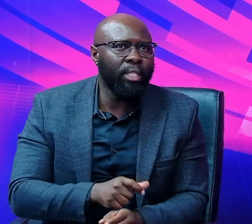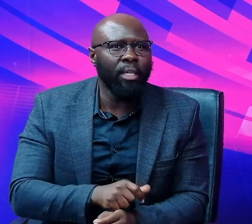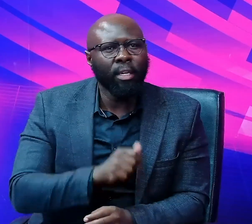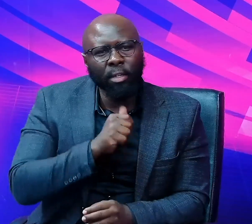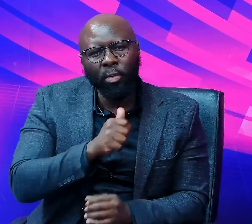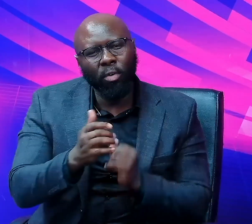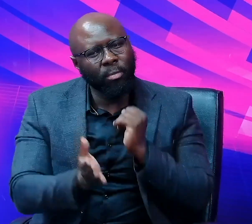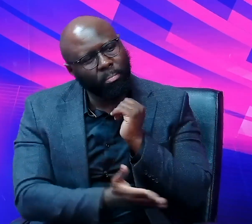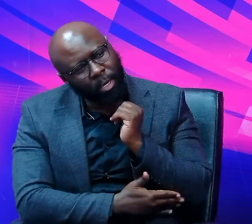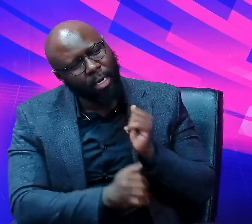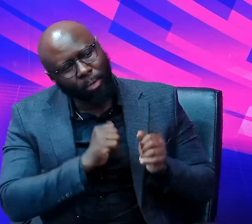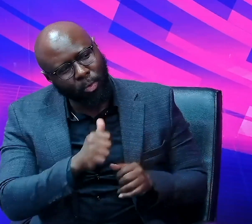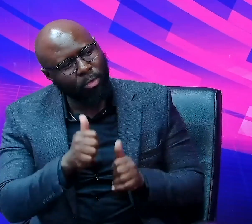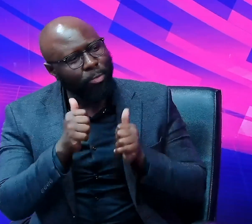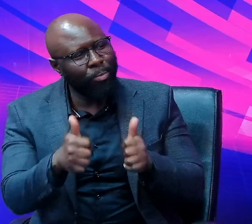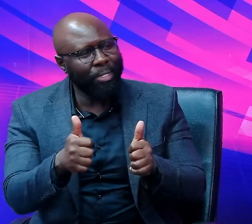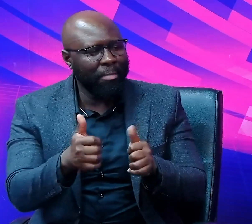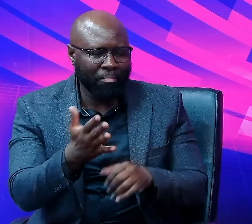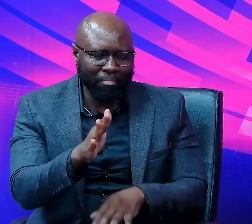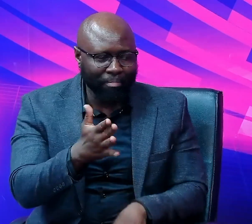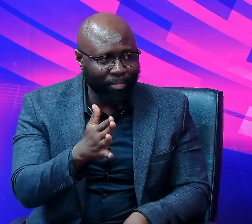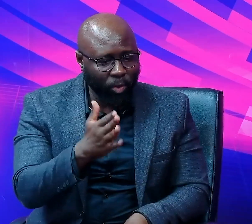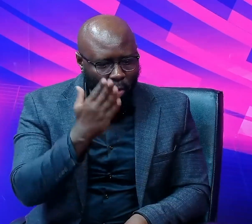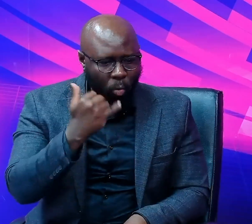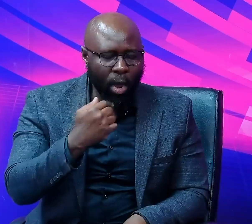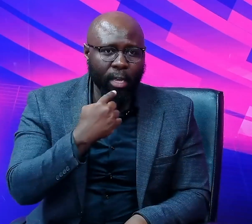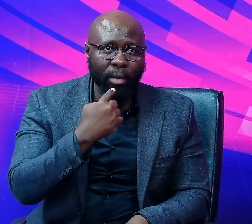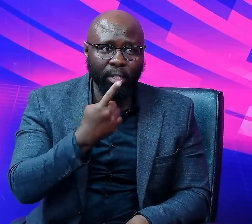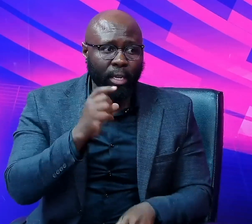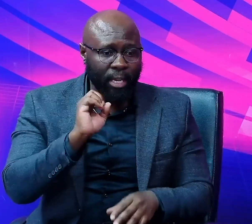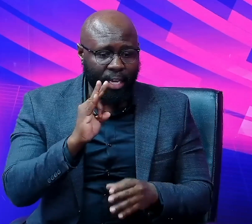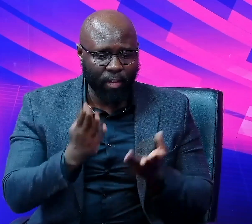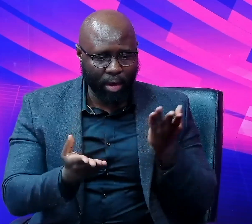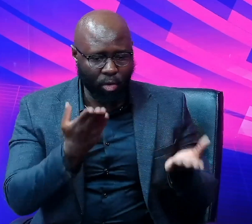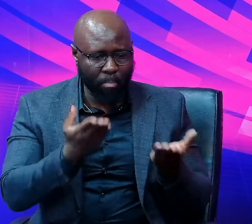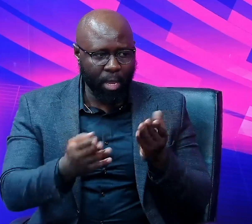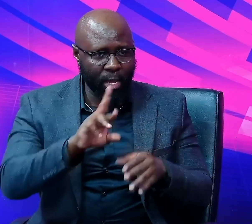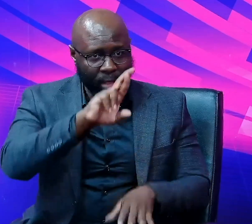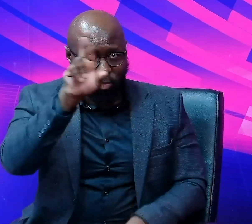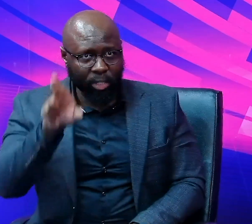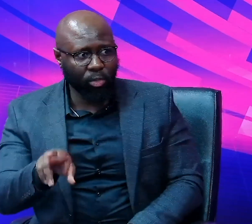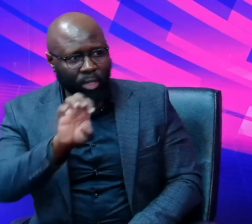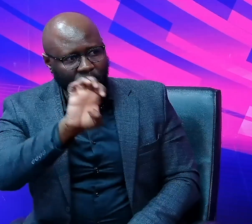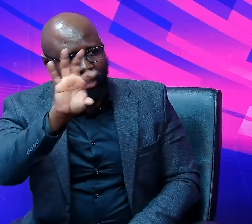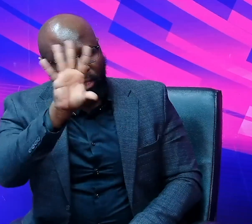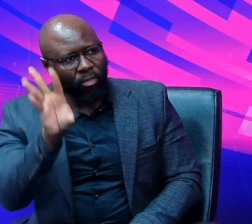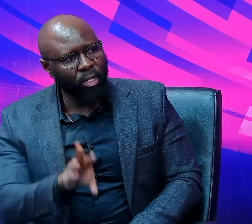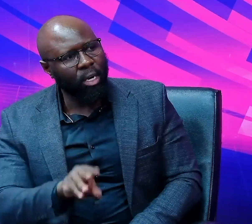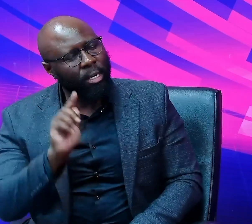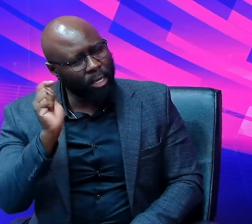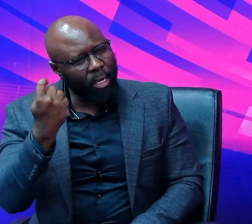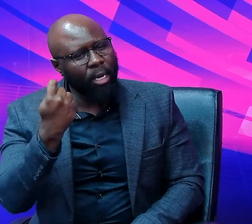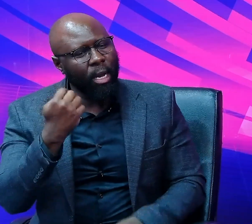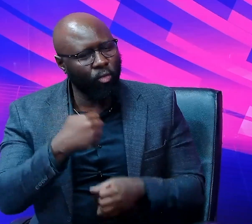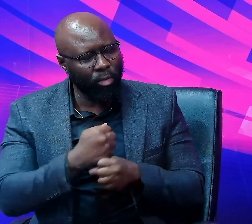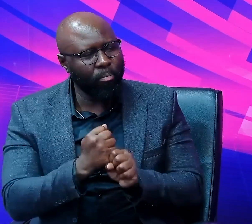communication for deaf people. It's not bad and it's not good. Iko tu hapo katikati. Why am I saying this? Because if you